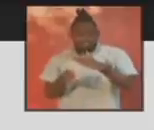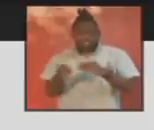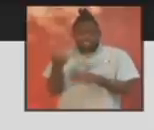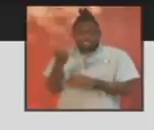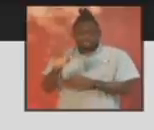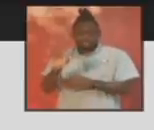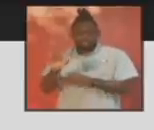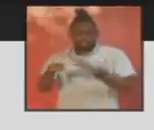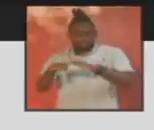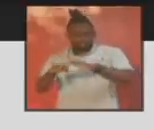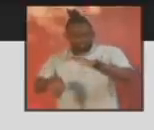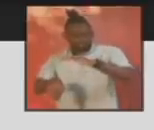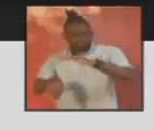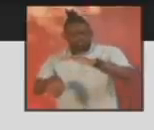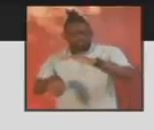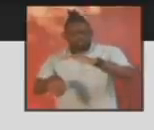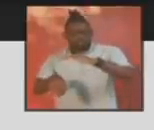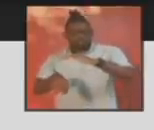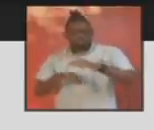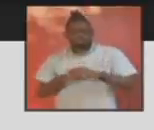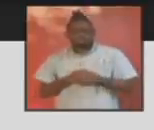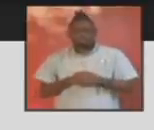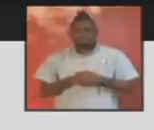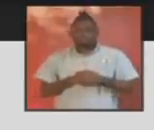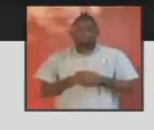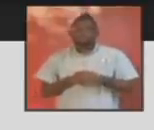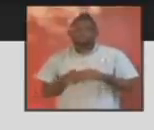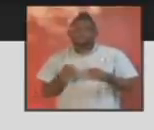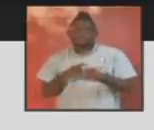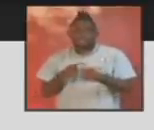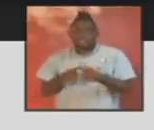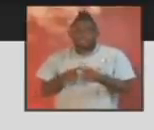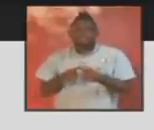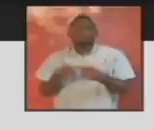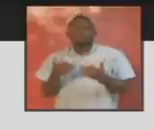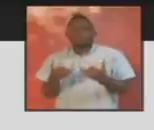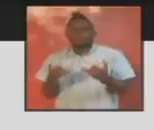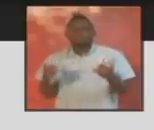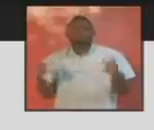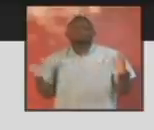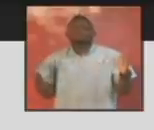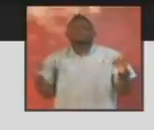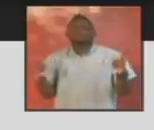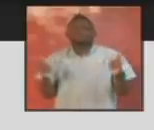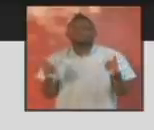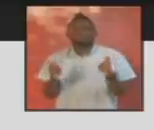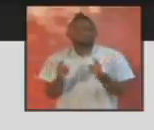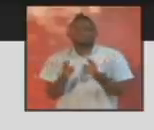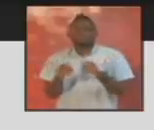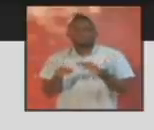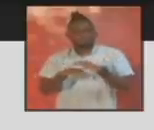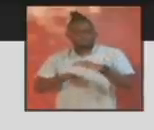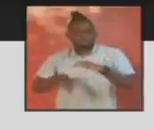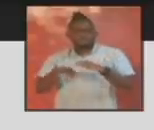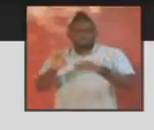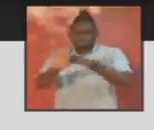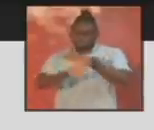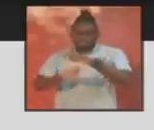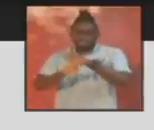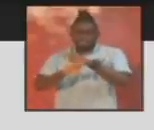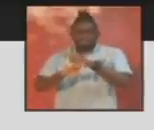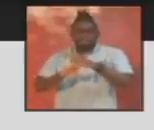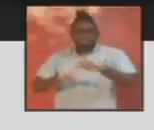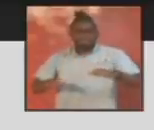that narrowing of the pyramid reflects the fact that we have managed to protect that population, that demographic, but we are